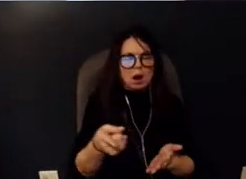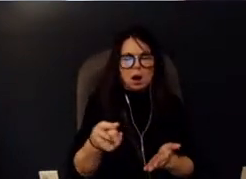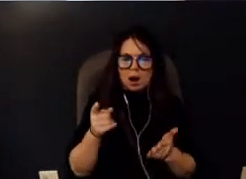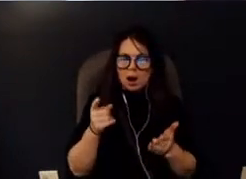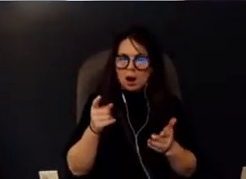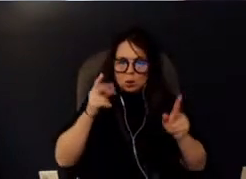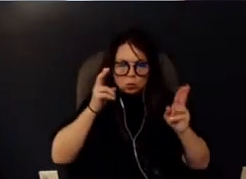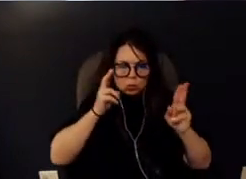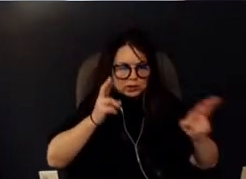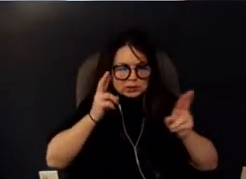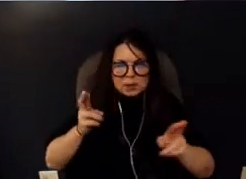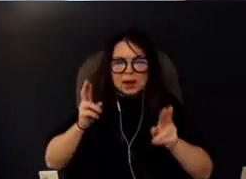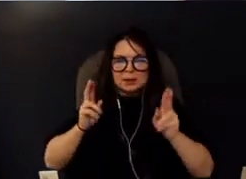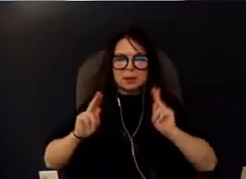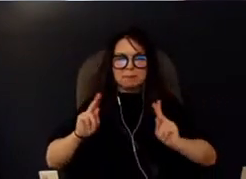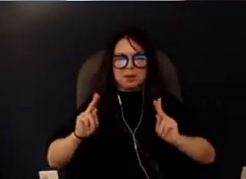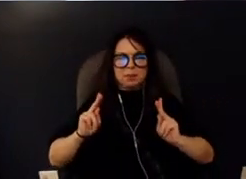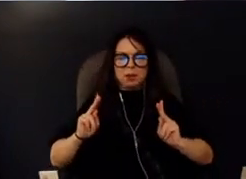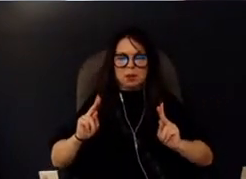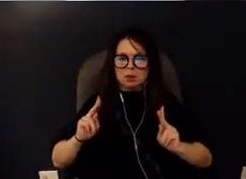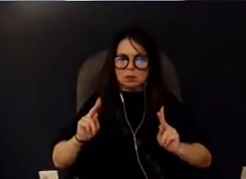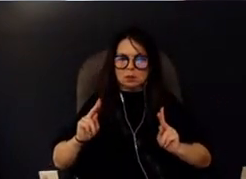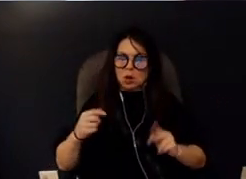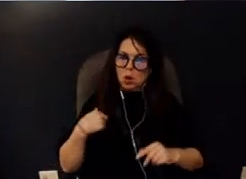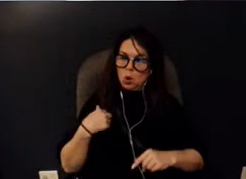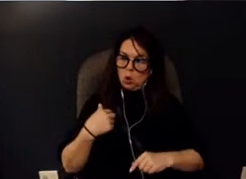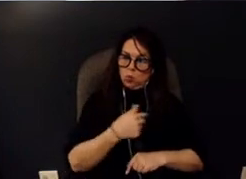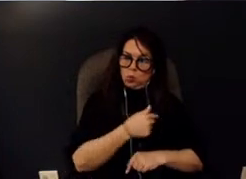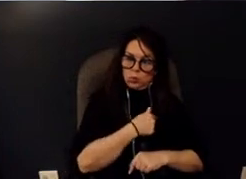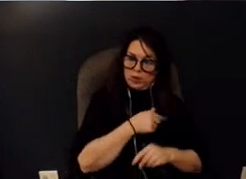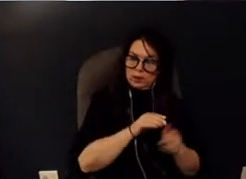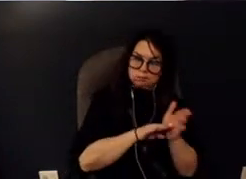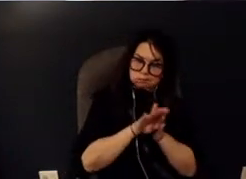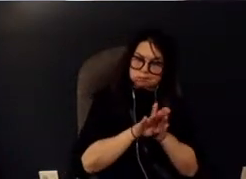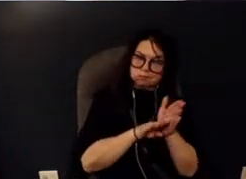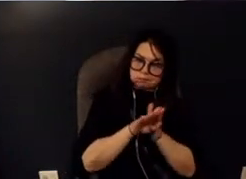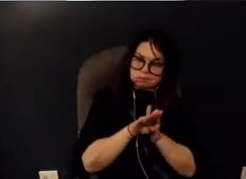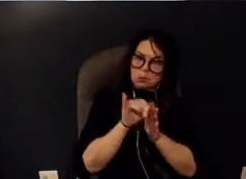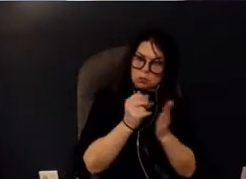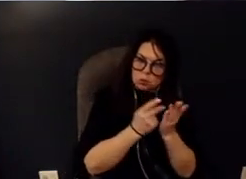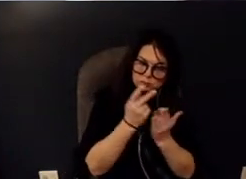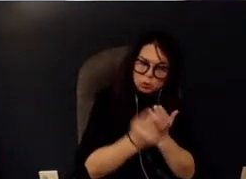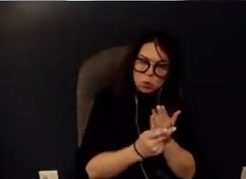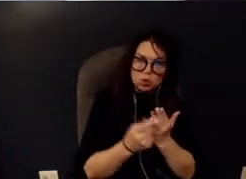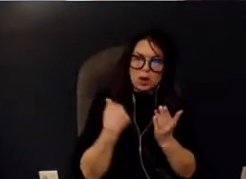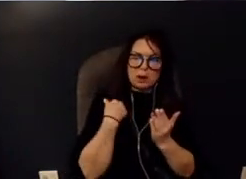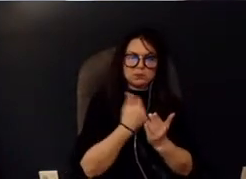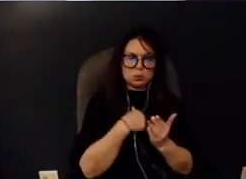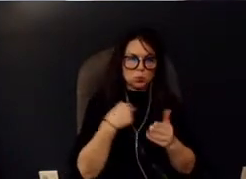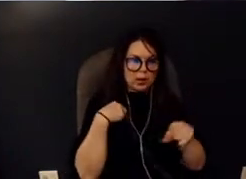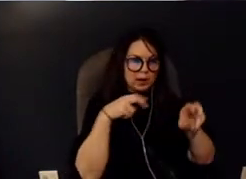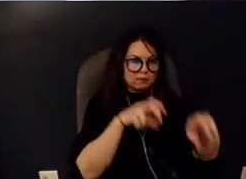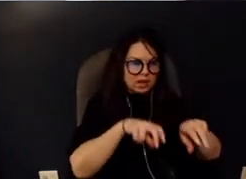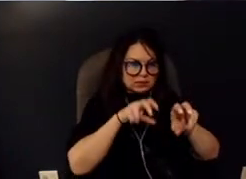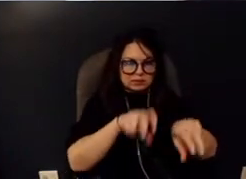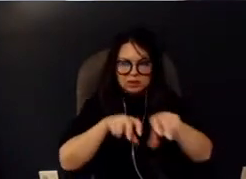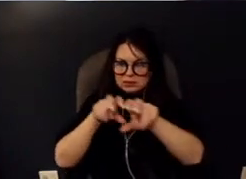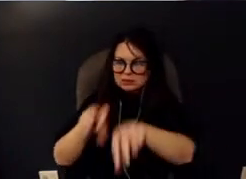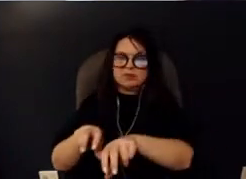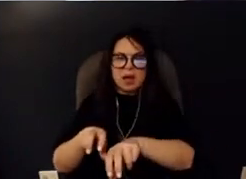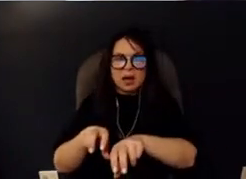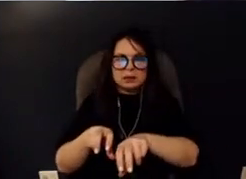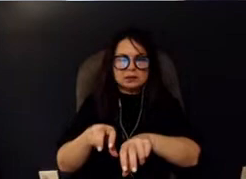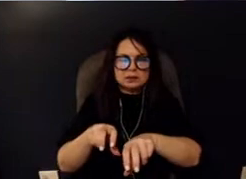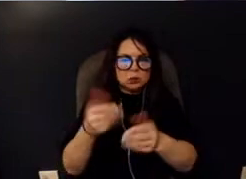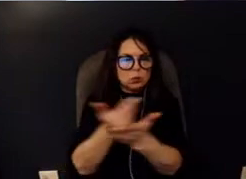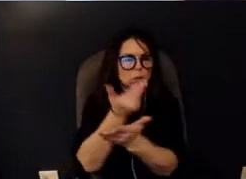we're implementing these programs and investing in new systems, but we haven't gotten there yet.